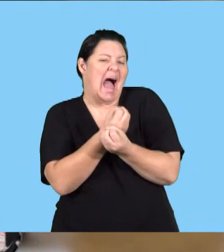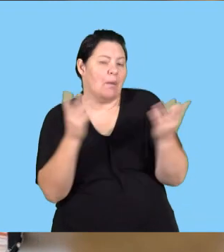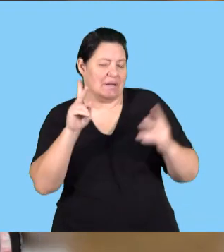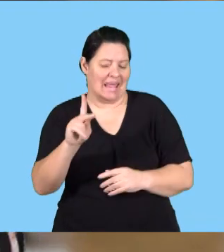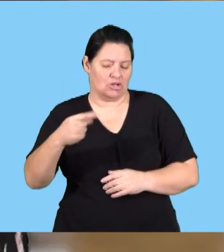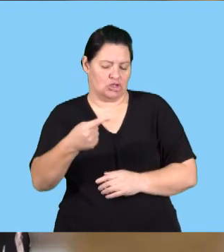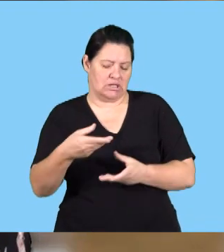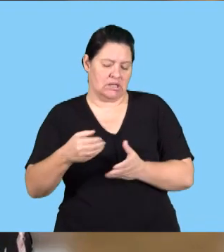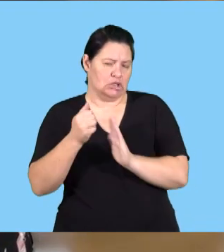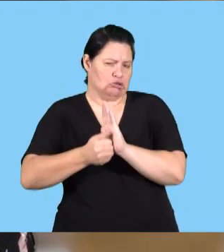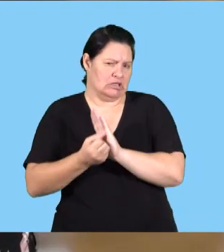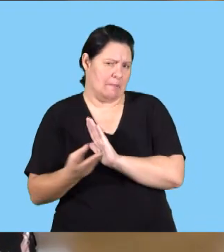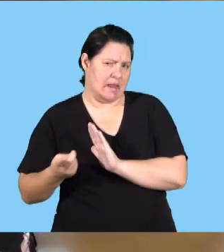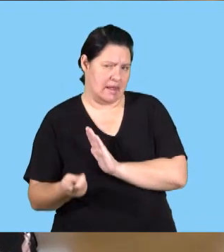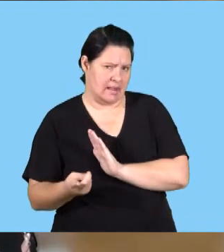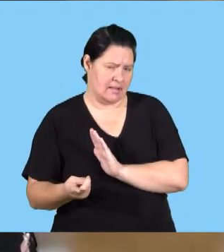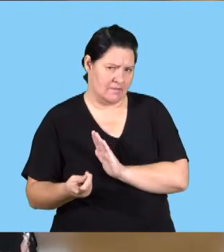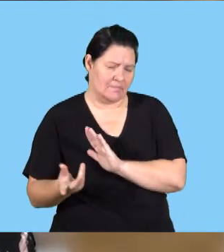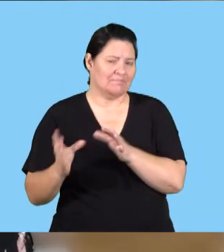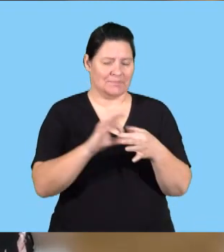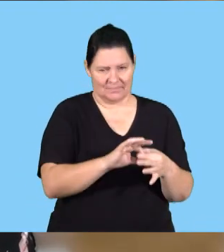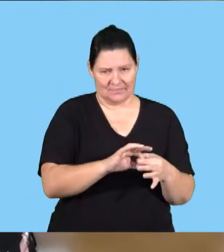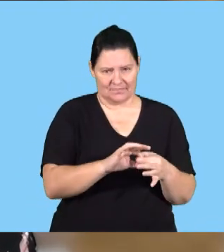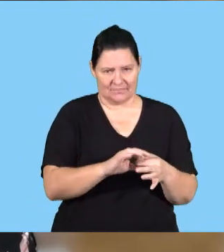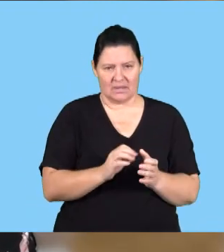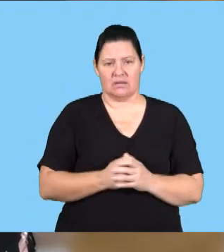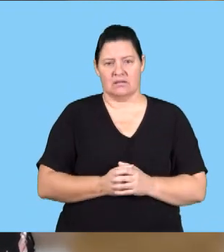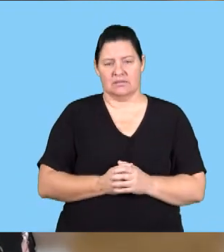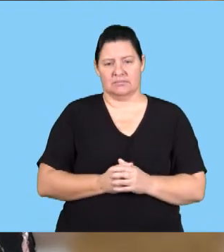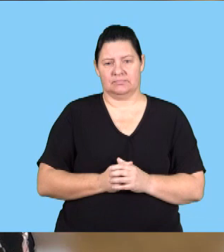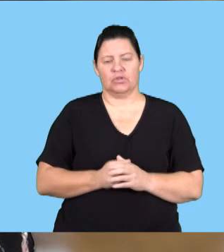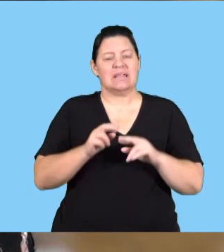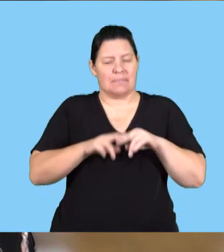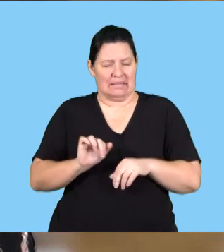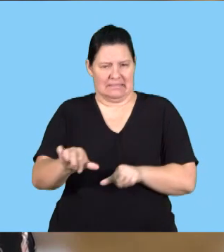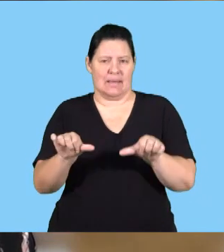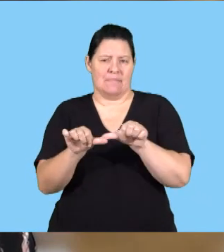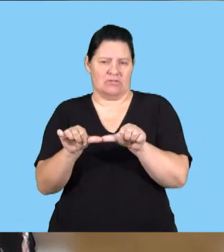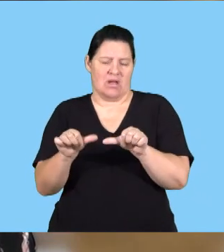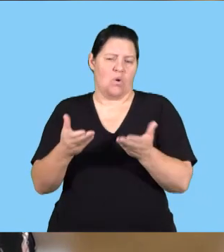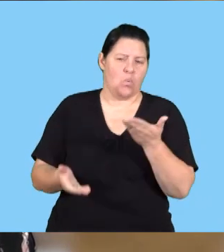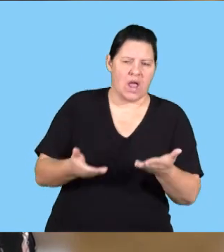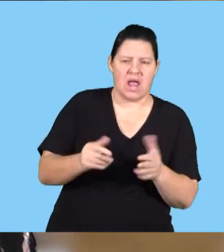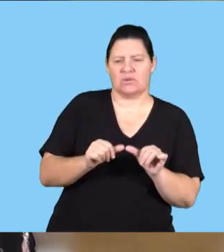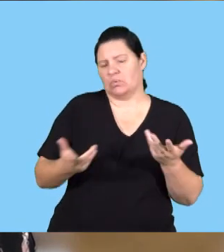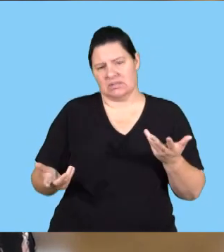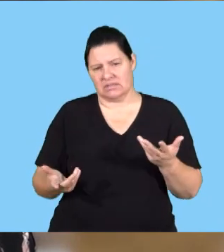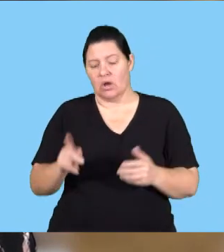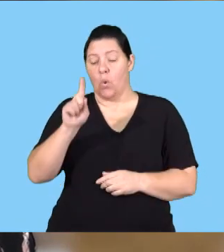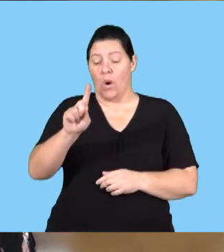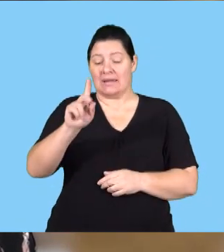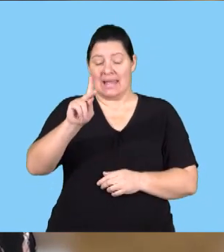Hence, we are saying the value of an item in relation to its measurement. So you know, if